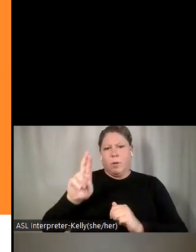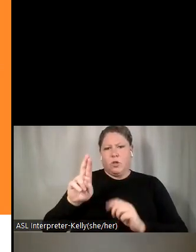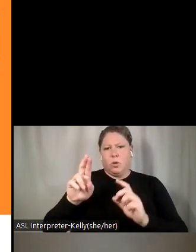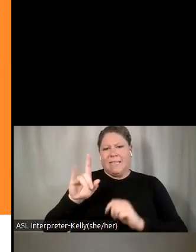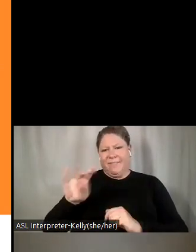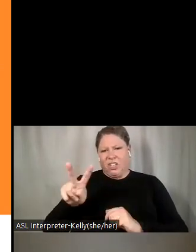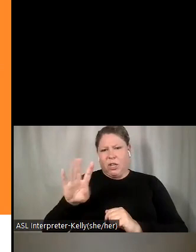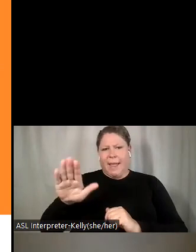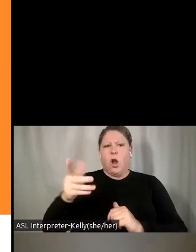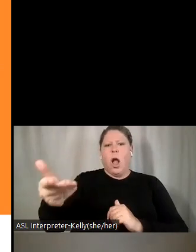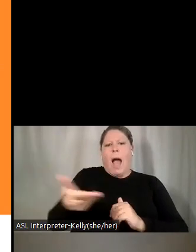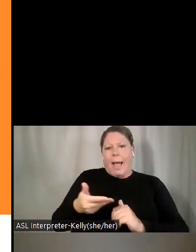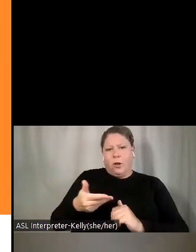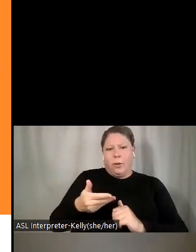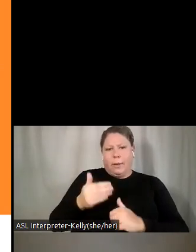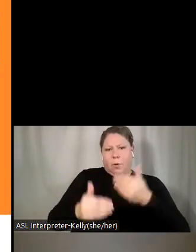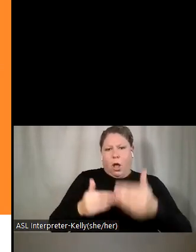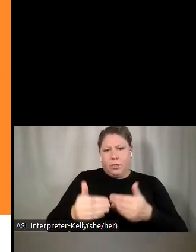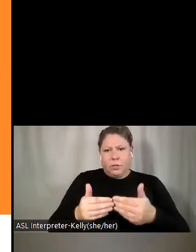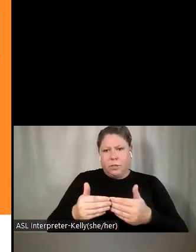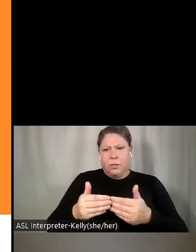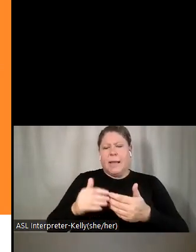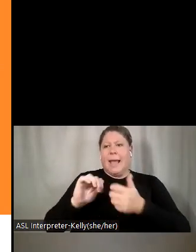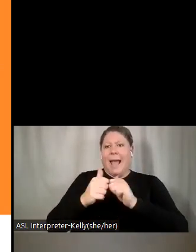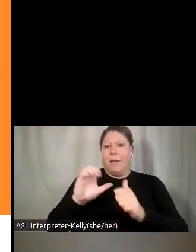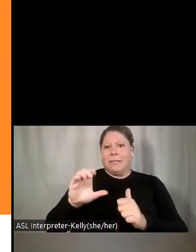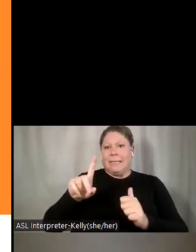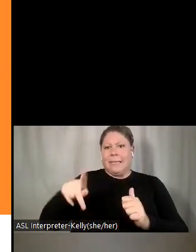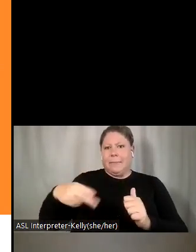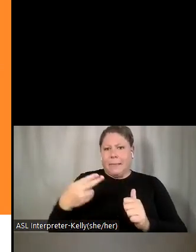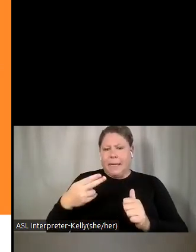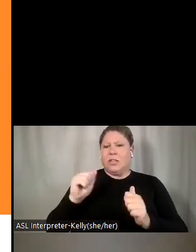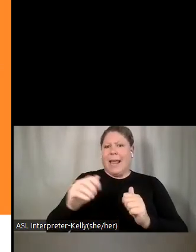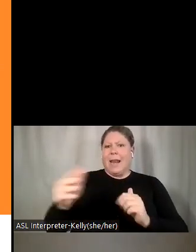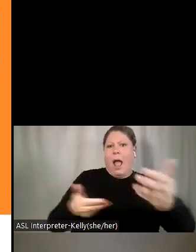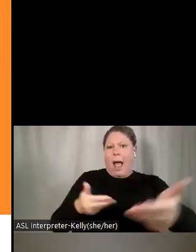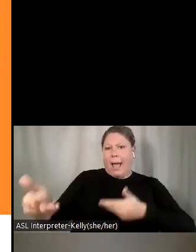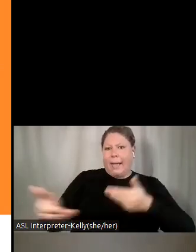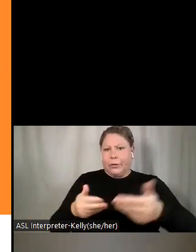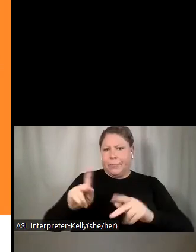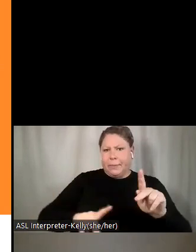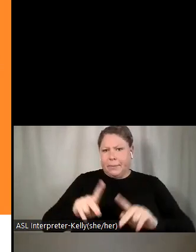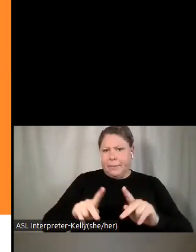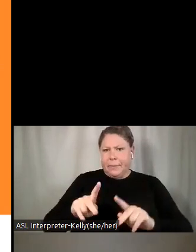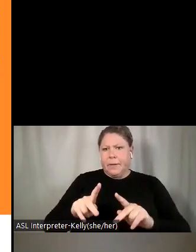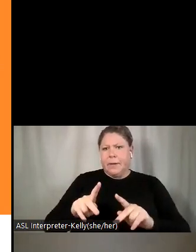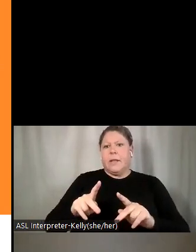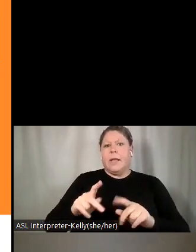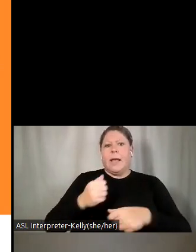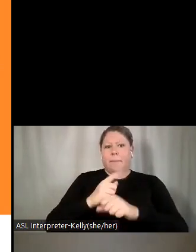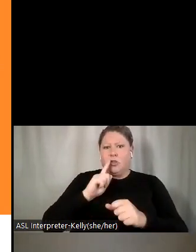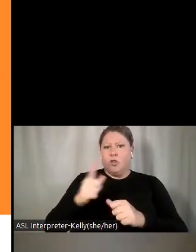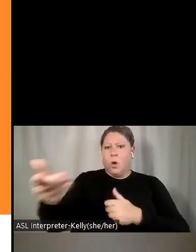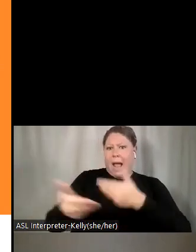multi-pronged approach to filling positions within CDPH while we're ensuring that we're hiring and developing